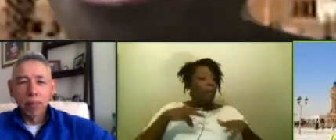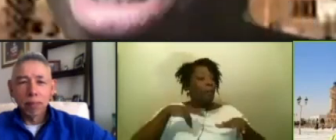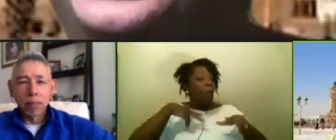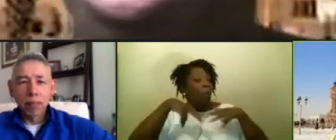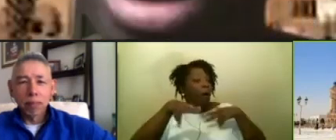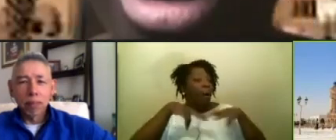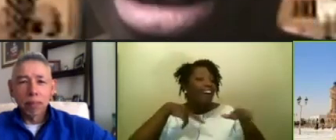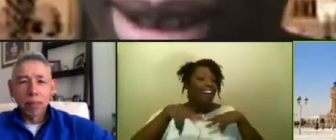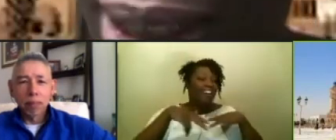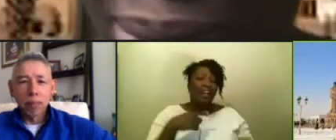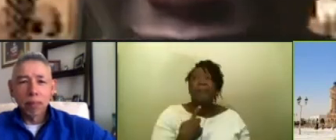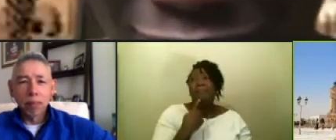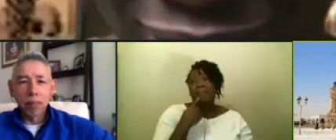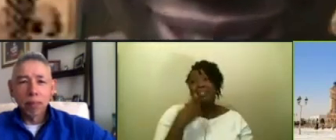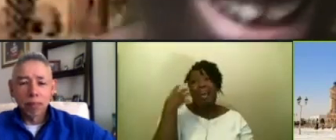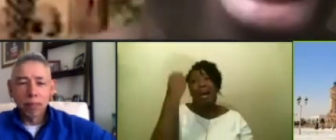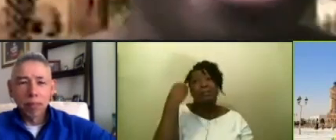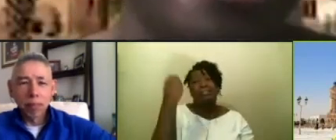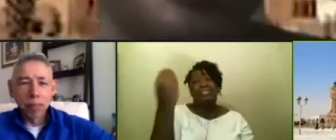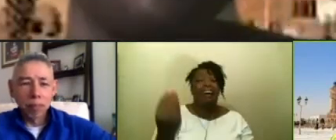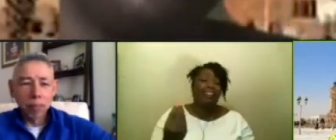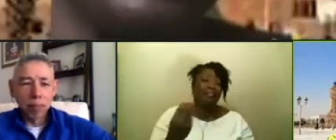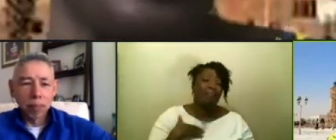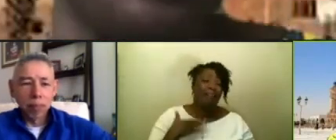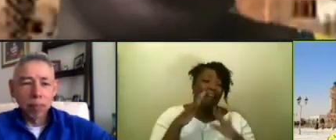I miss being outside my house,